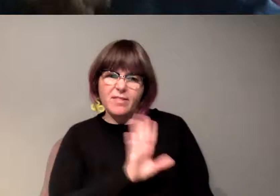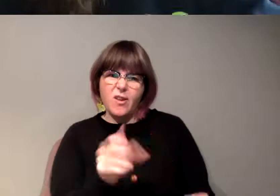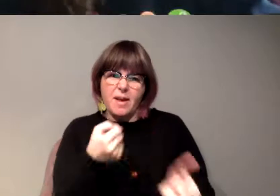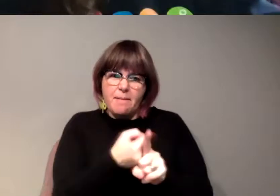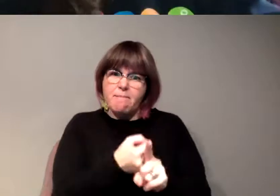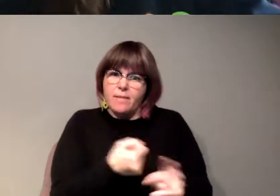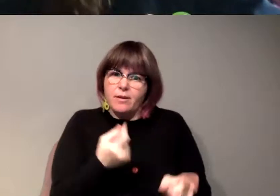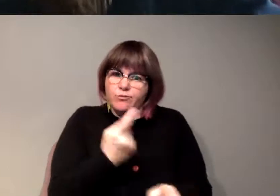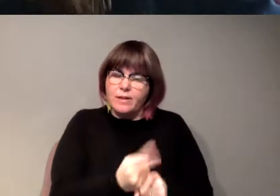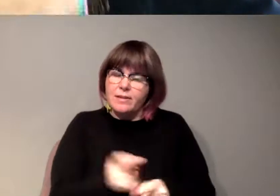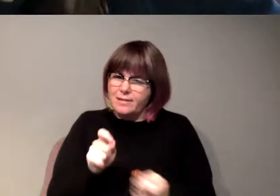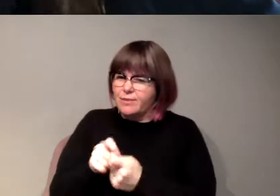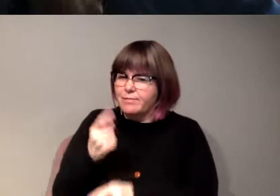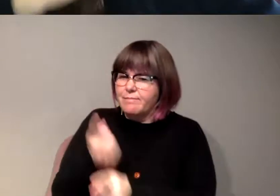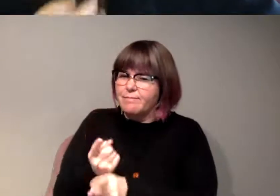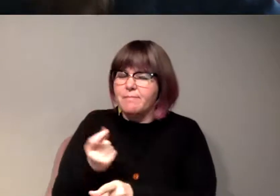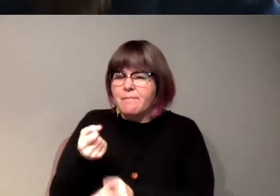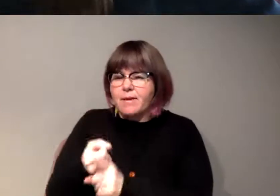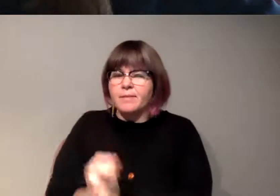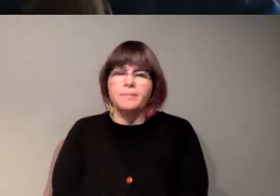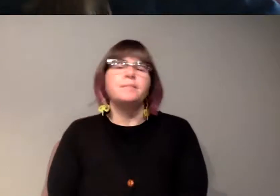The impact, yes, exactly. Awesome.